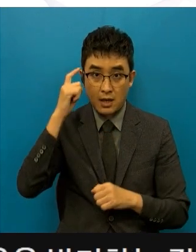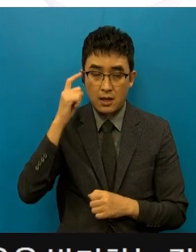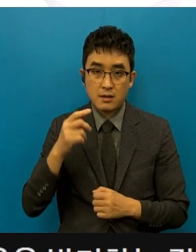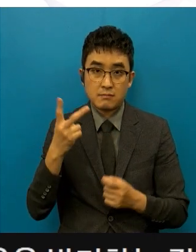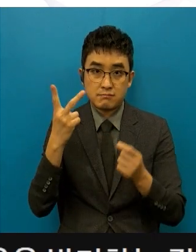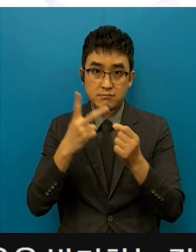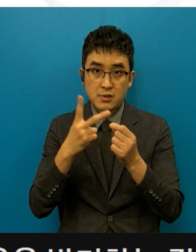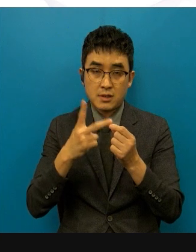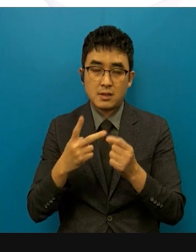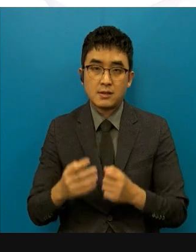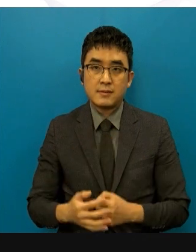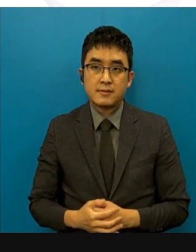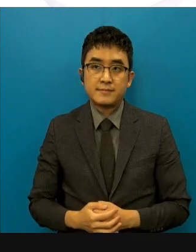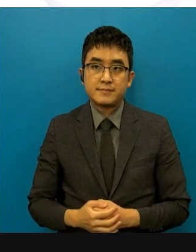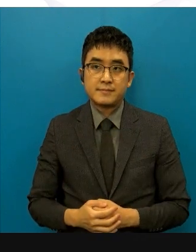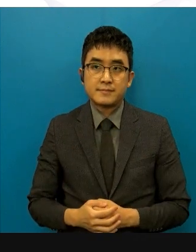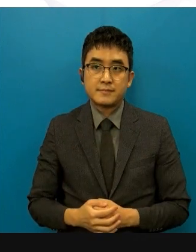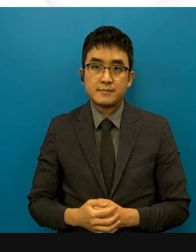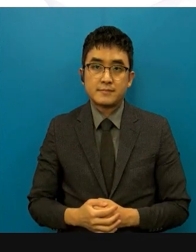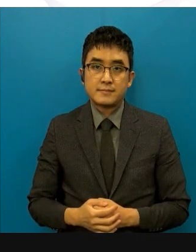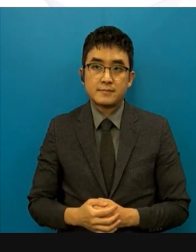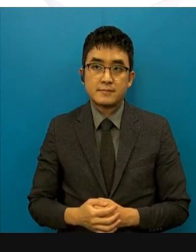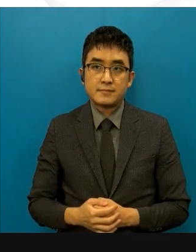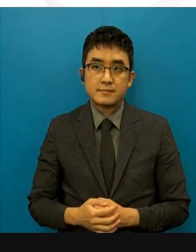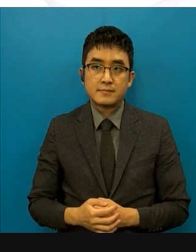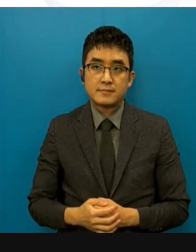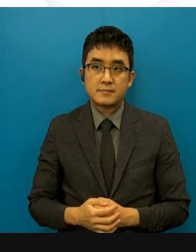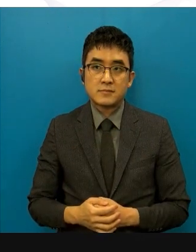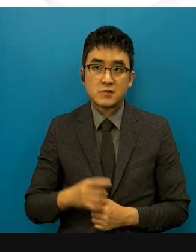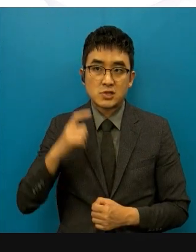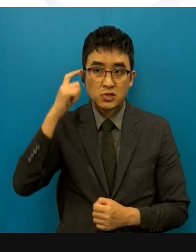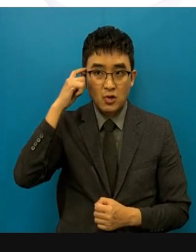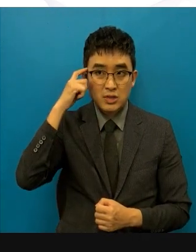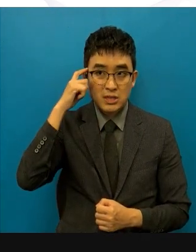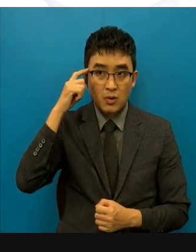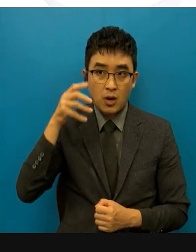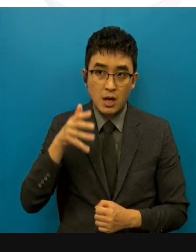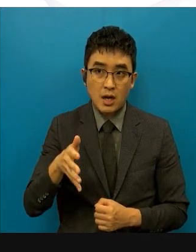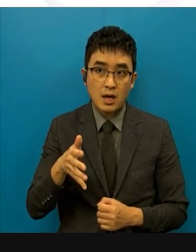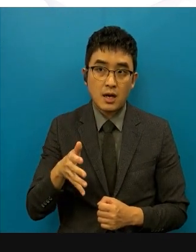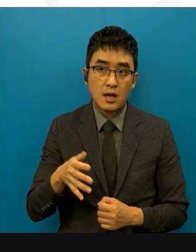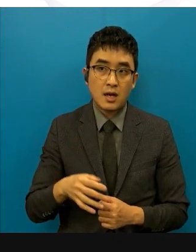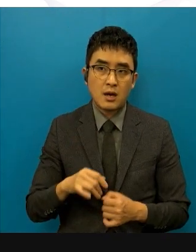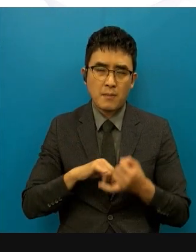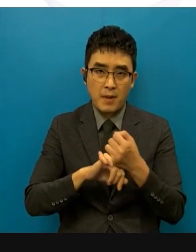psychiatrist. Whether their decision-making capacity should be established.